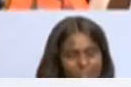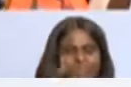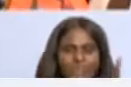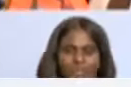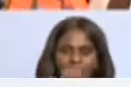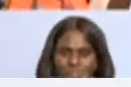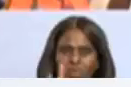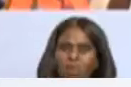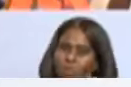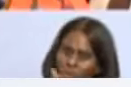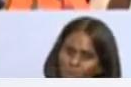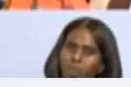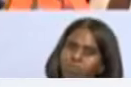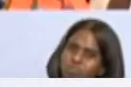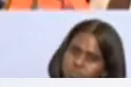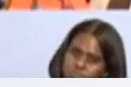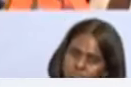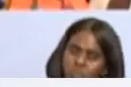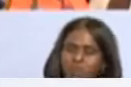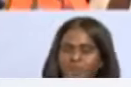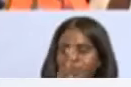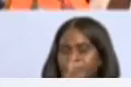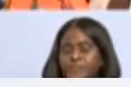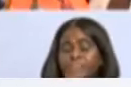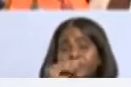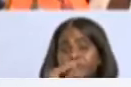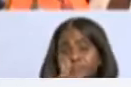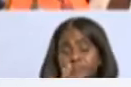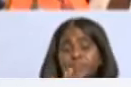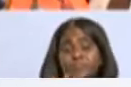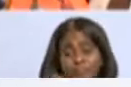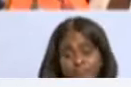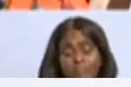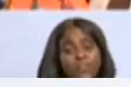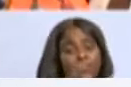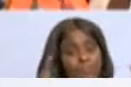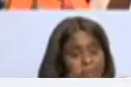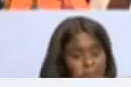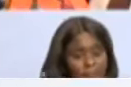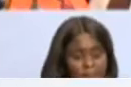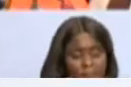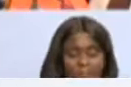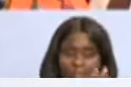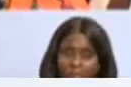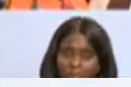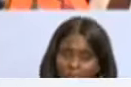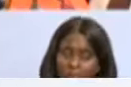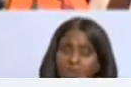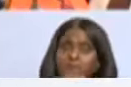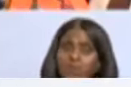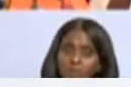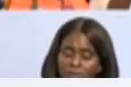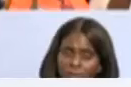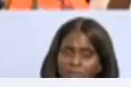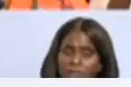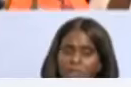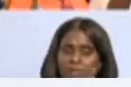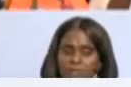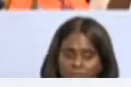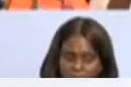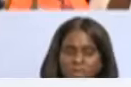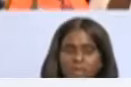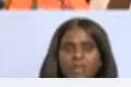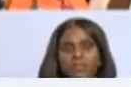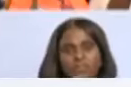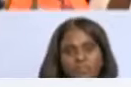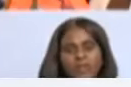move on. Madam Speaker, milestones attained under restructuring, debt restructuring. I shall